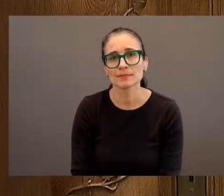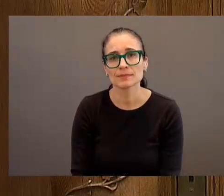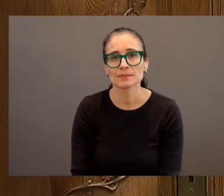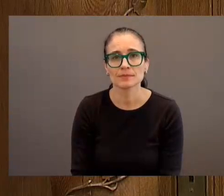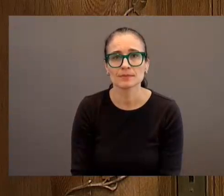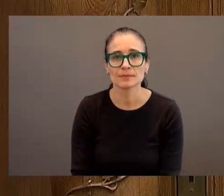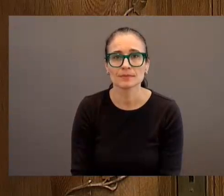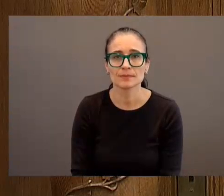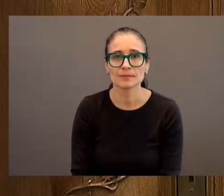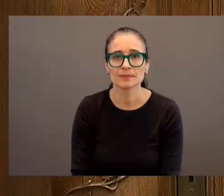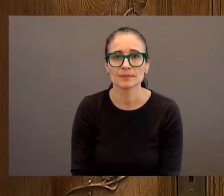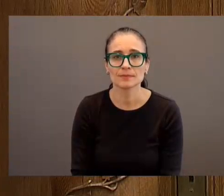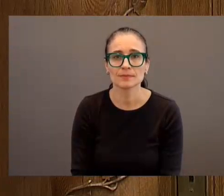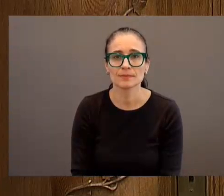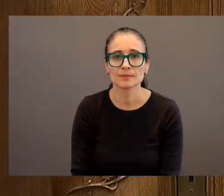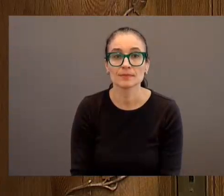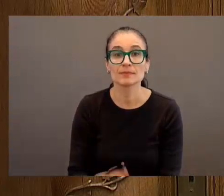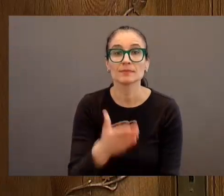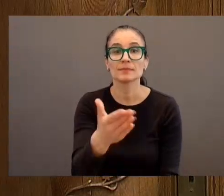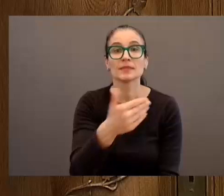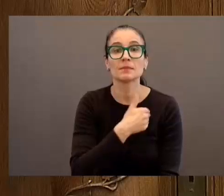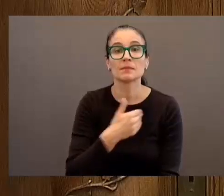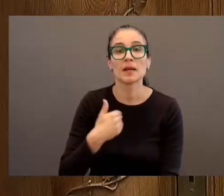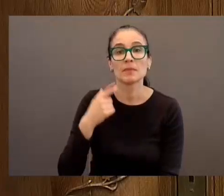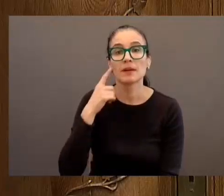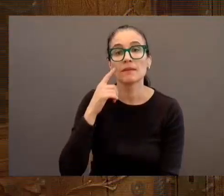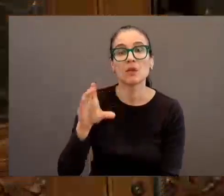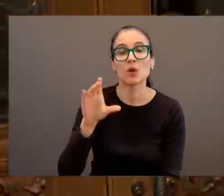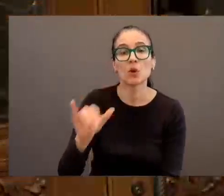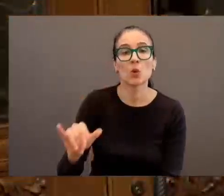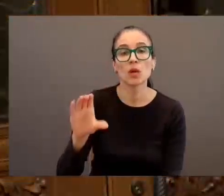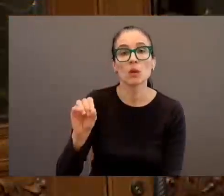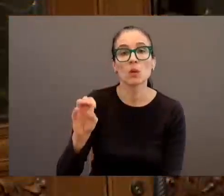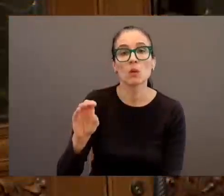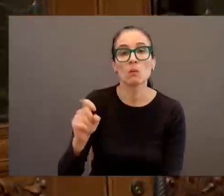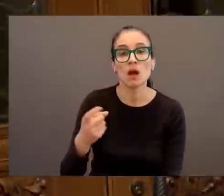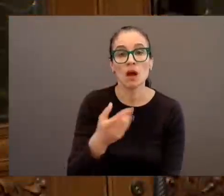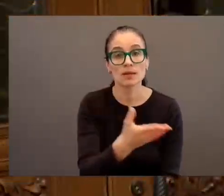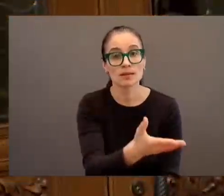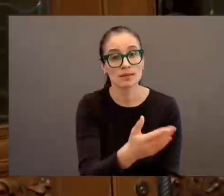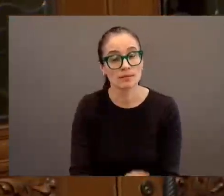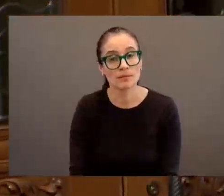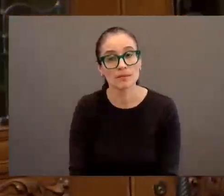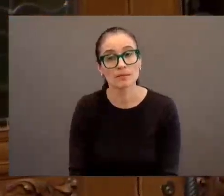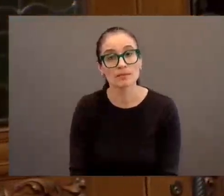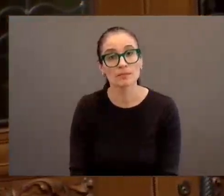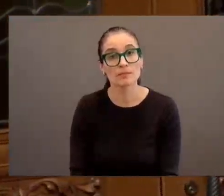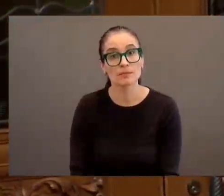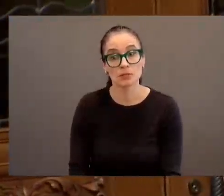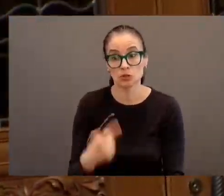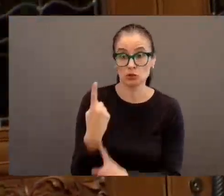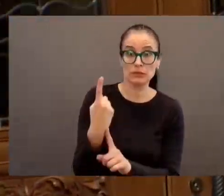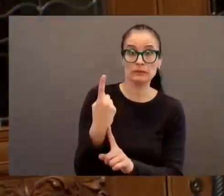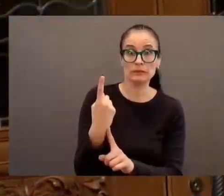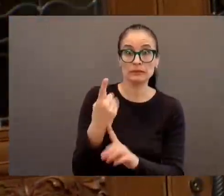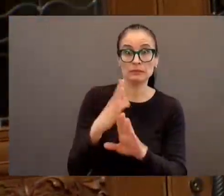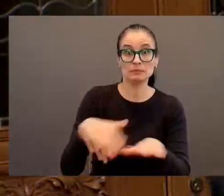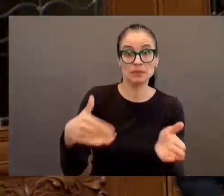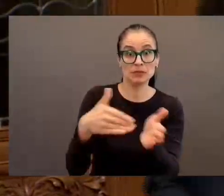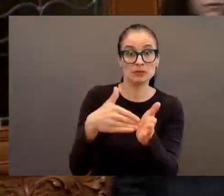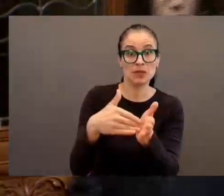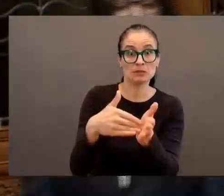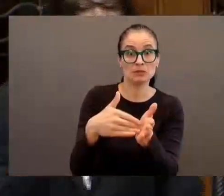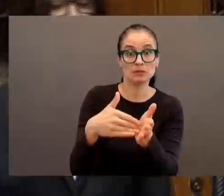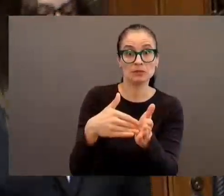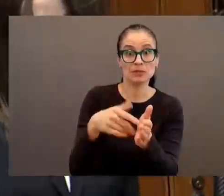Member for Courtney Comox. It's not just pediatrics in Kelowna, Mr. Speaker. West Coast General Hospital